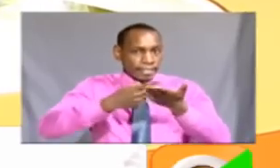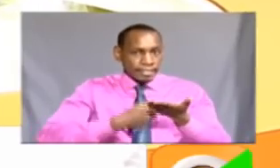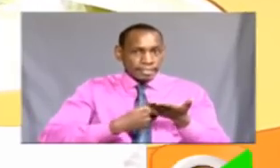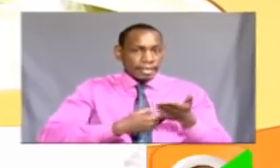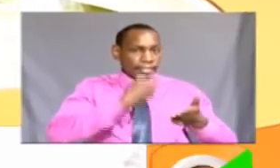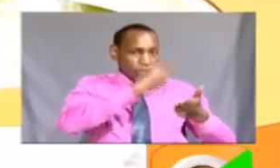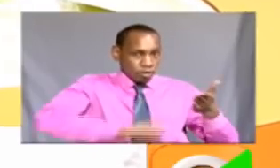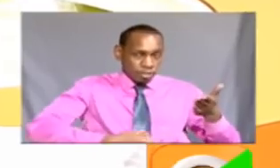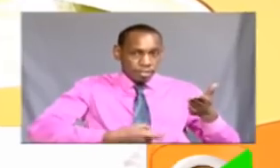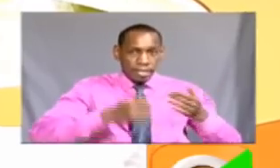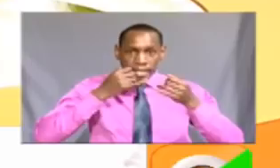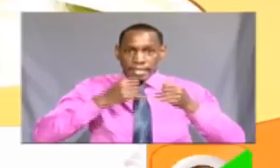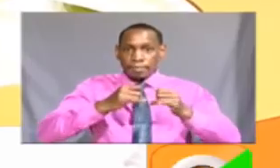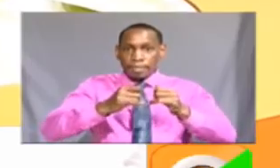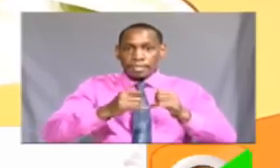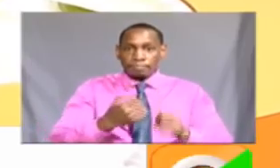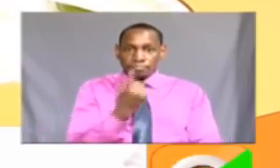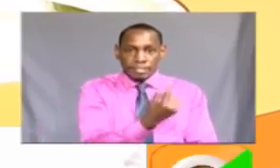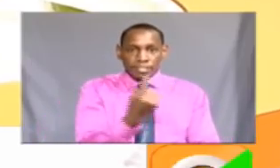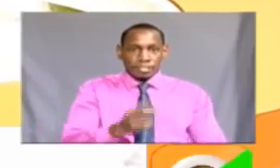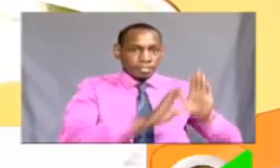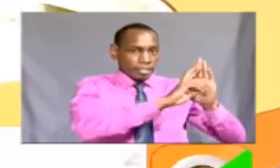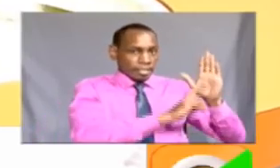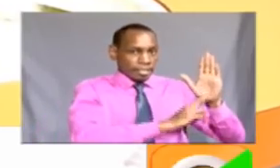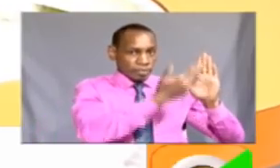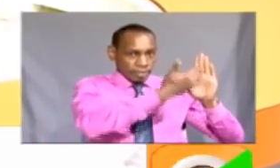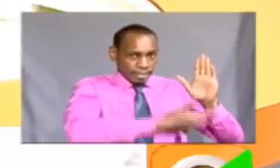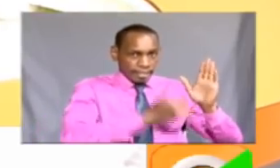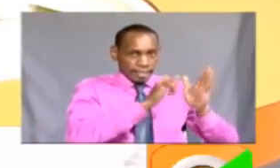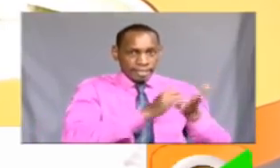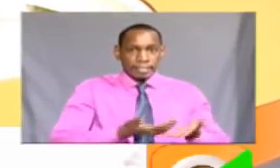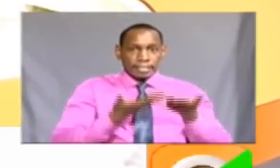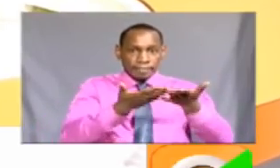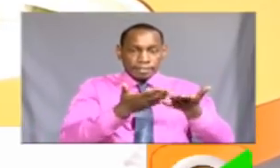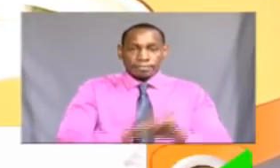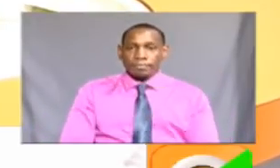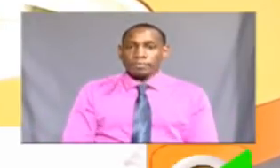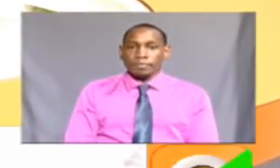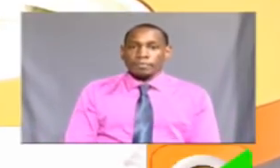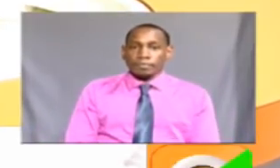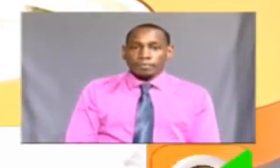the cost of implementing each of these protocols that have been provided.